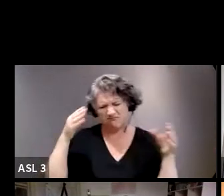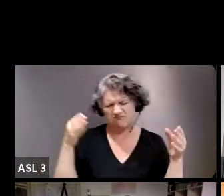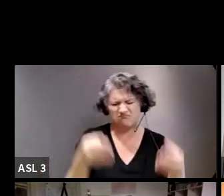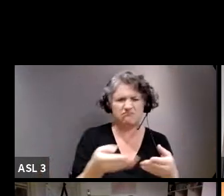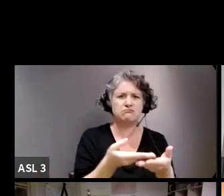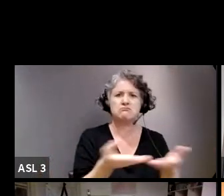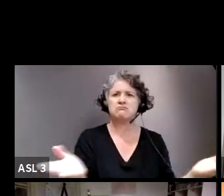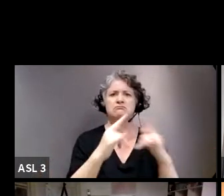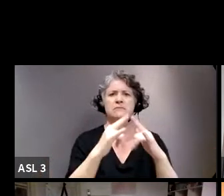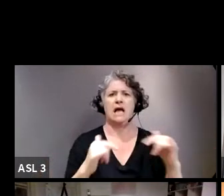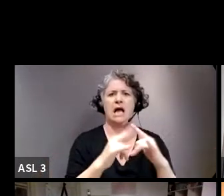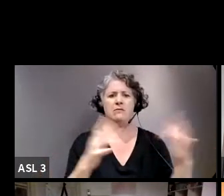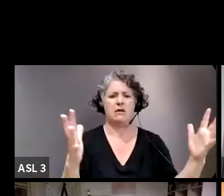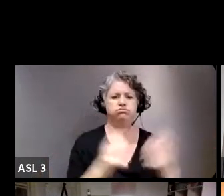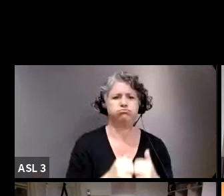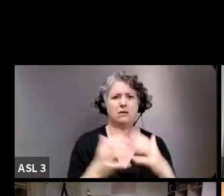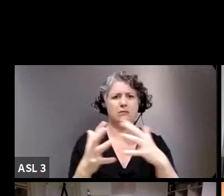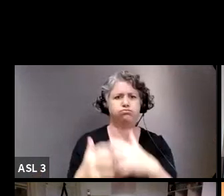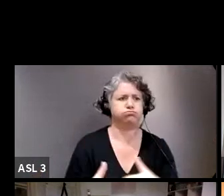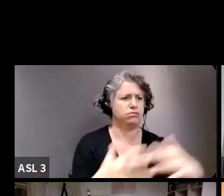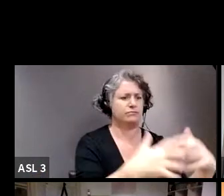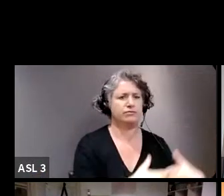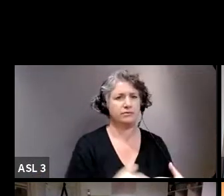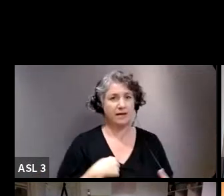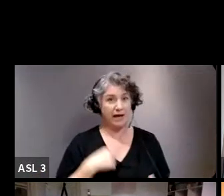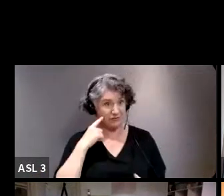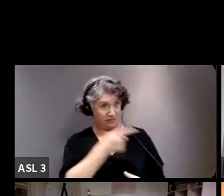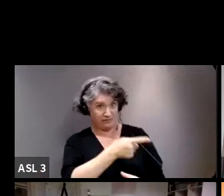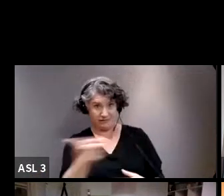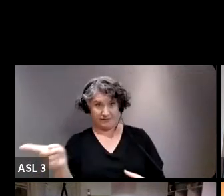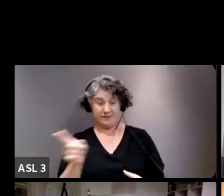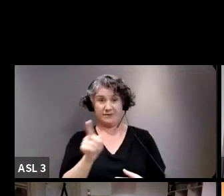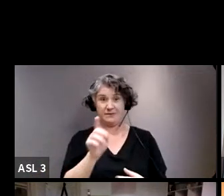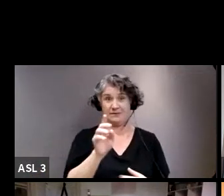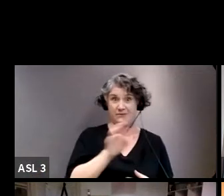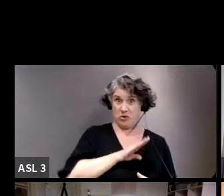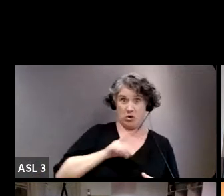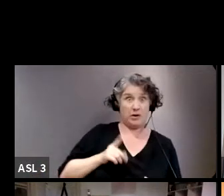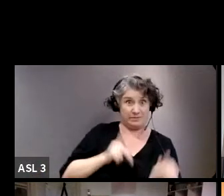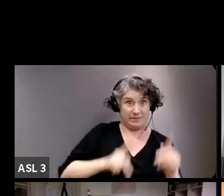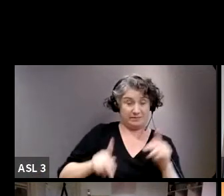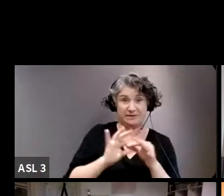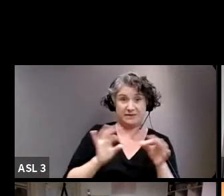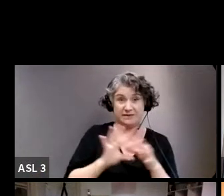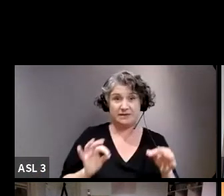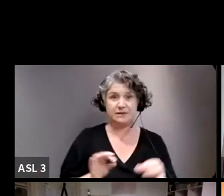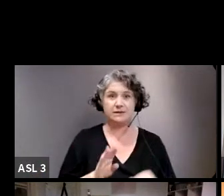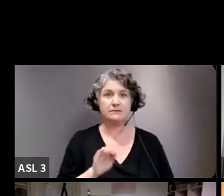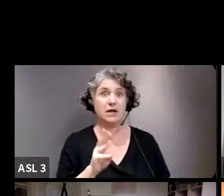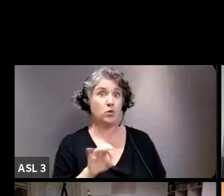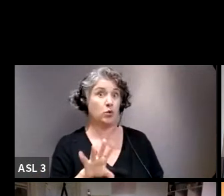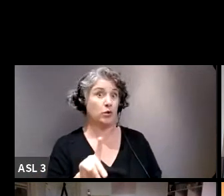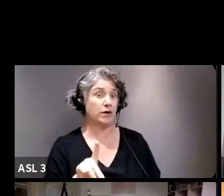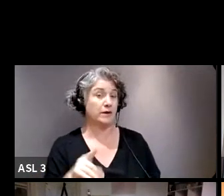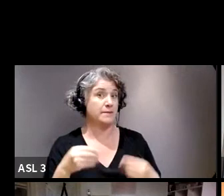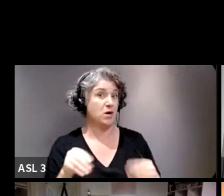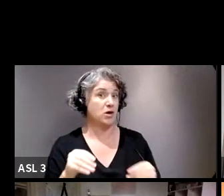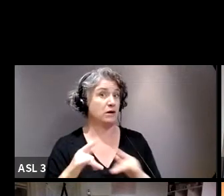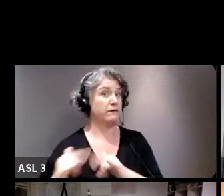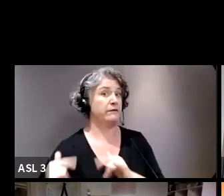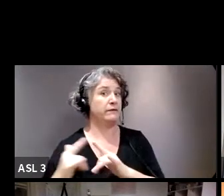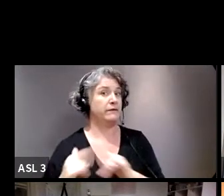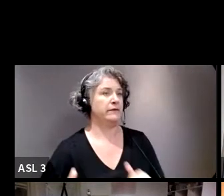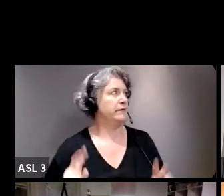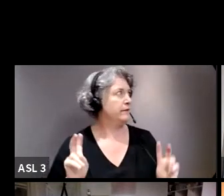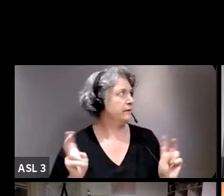heard counselors on this board refer to unhoused people in the byward market as the elephant in the room in need of hiding